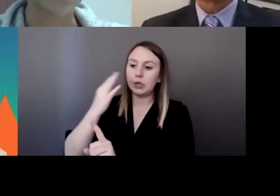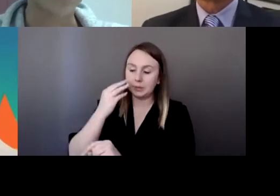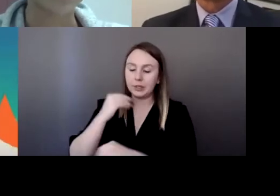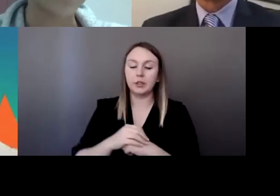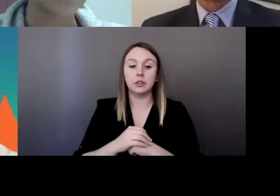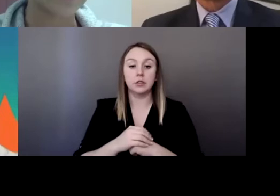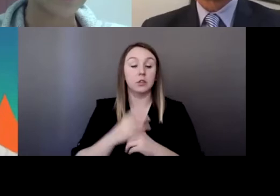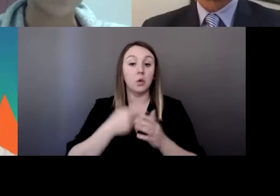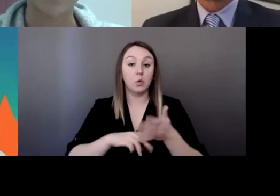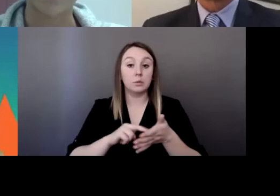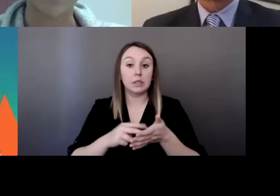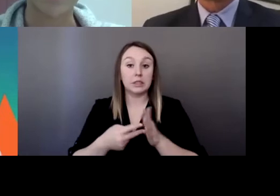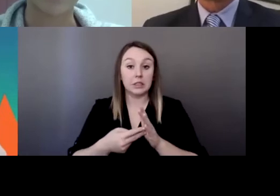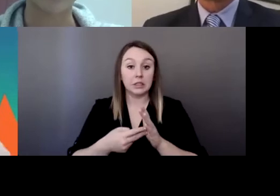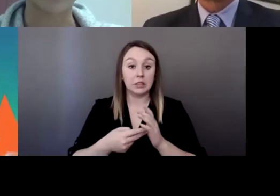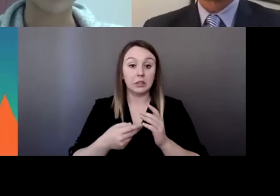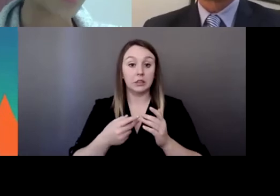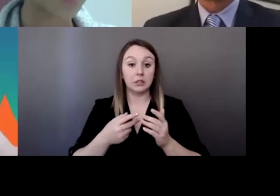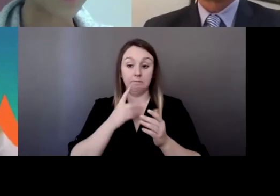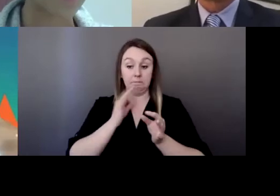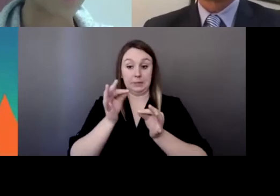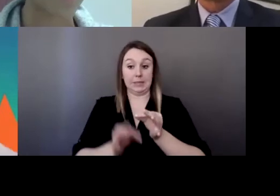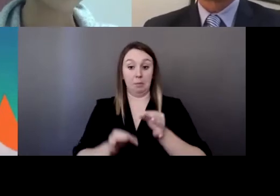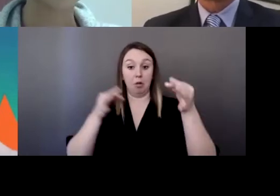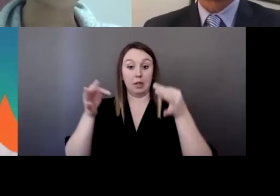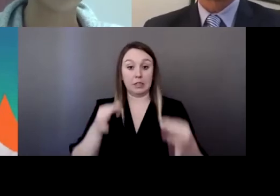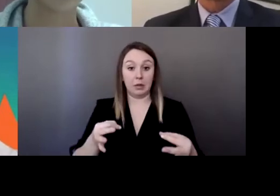basically what that is in simple